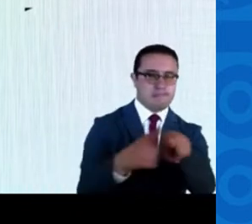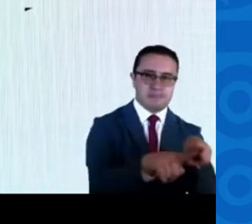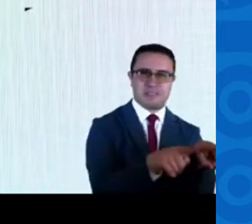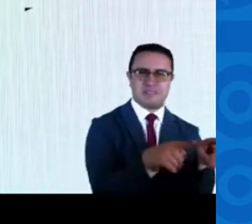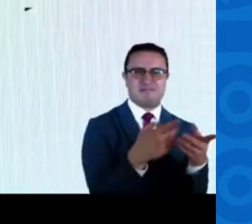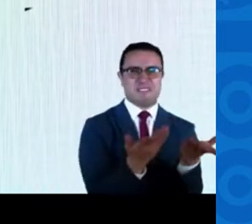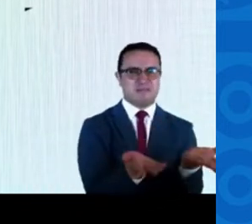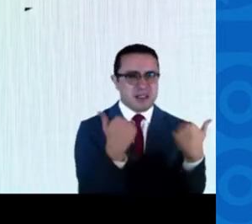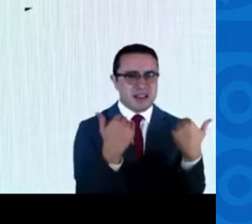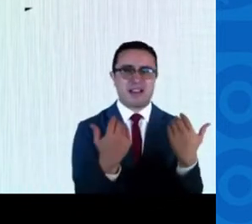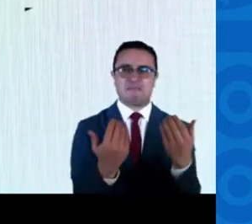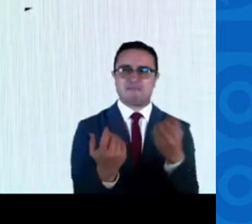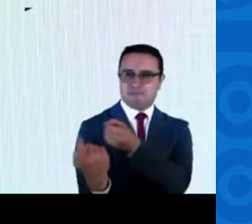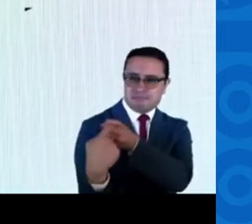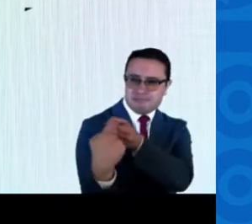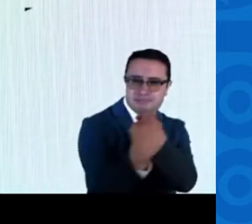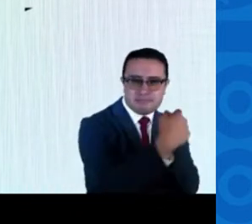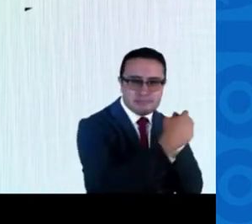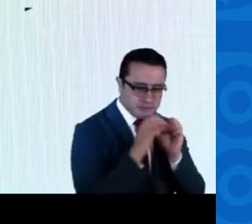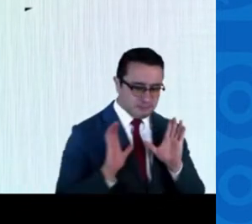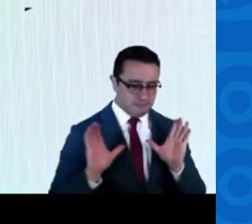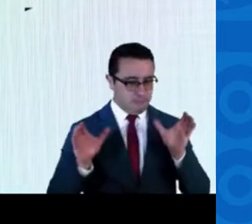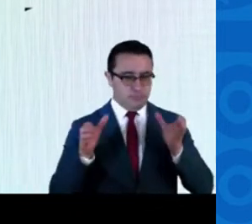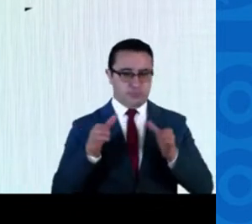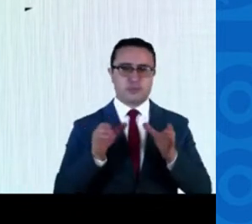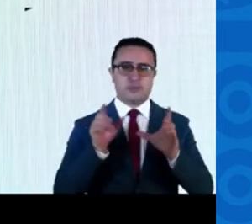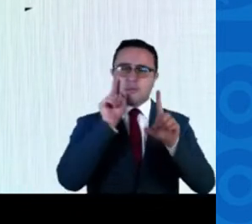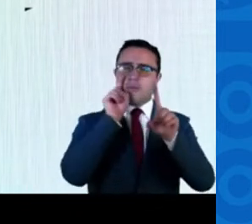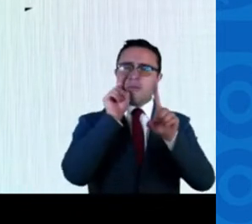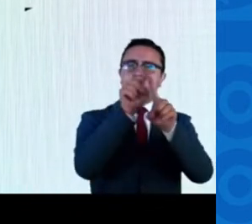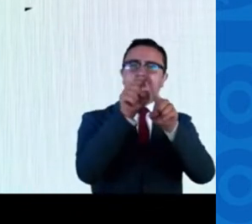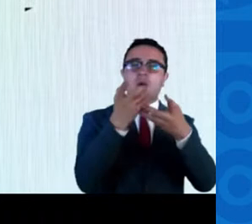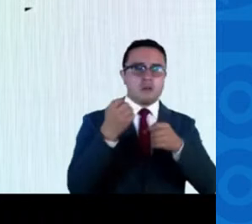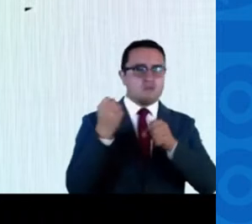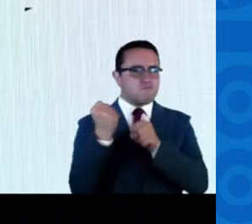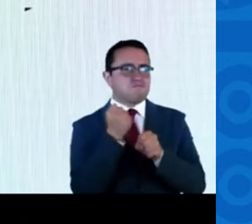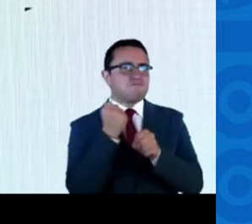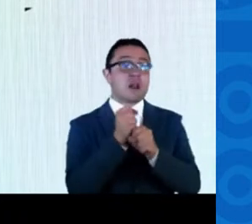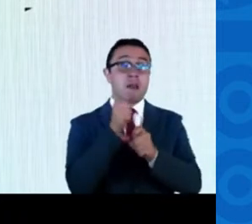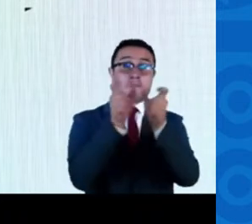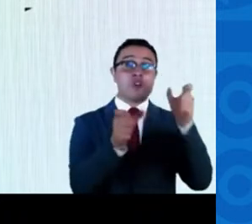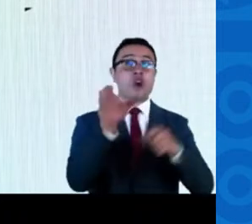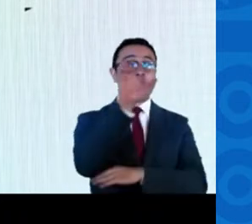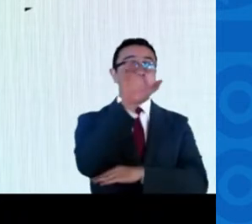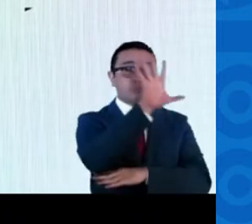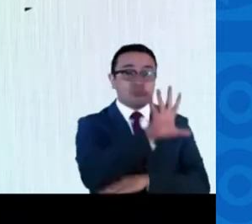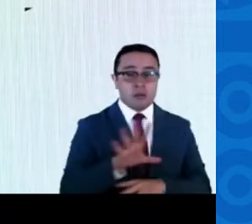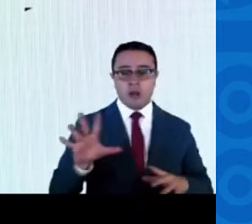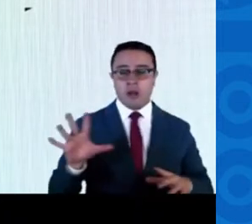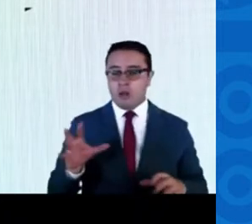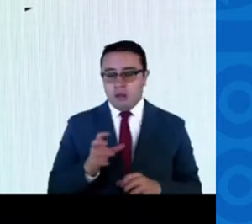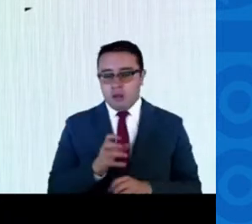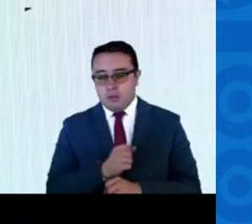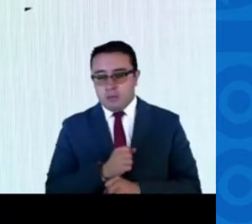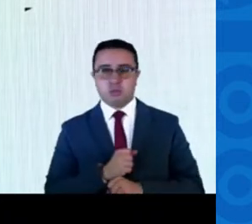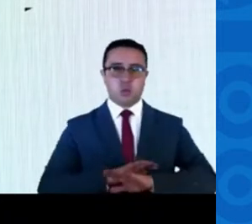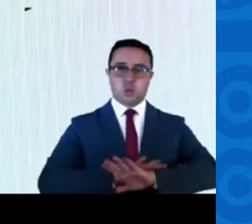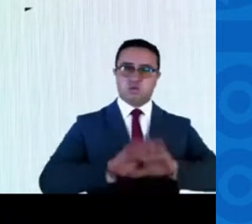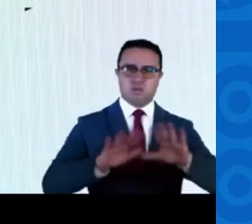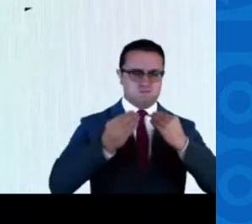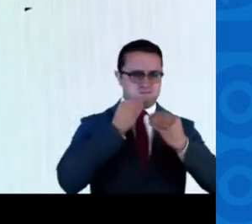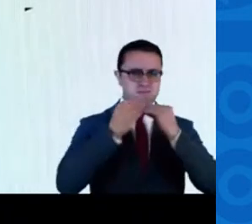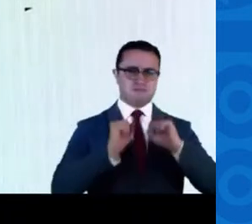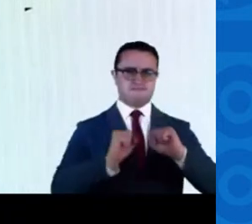to join hands and to help us work to improve